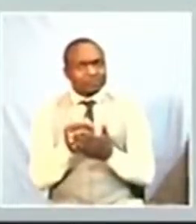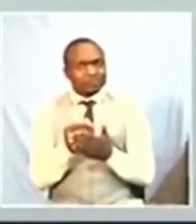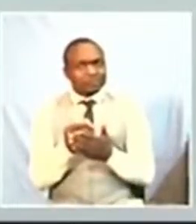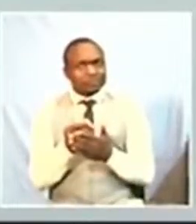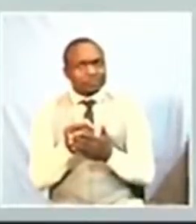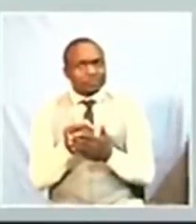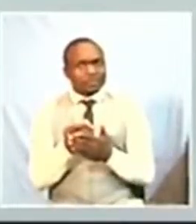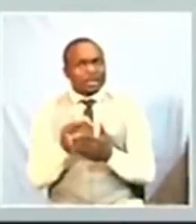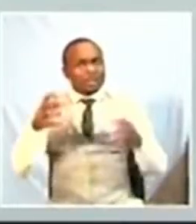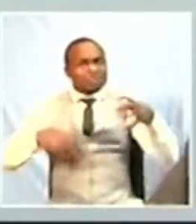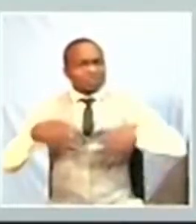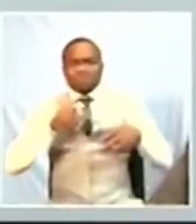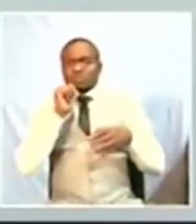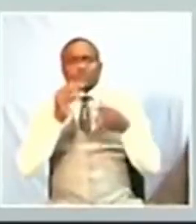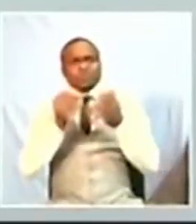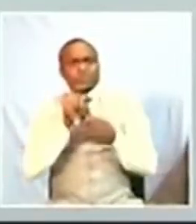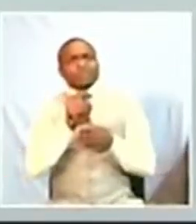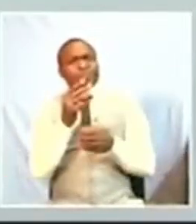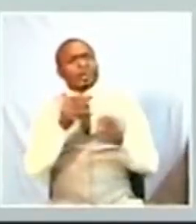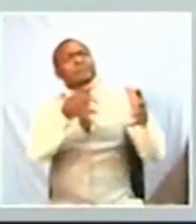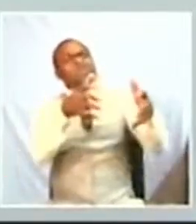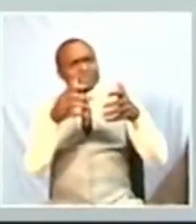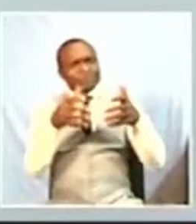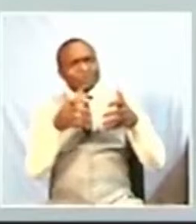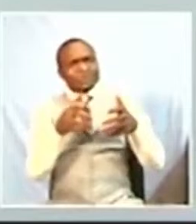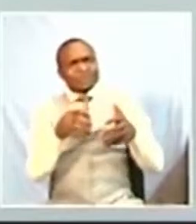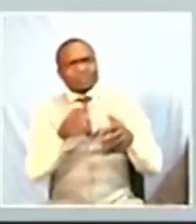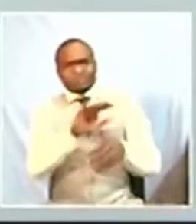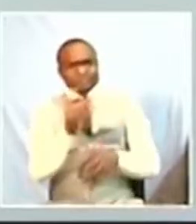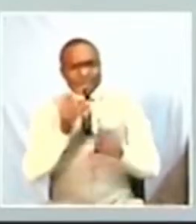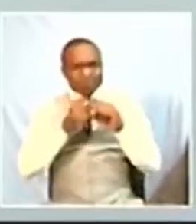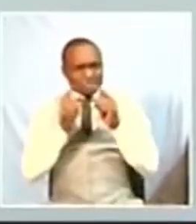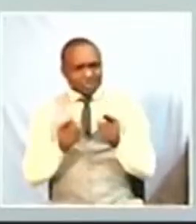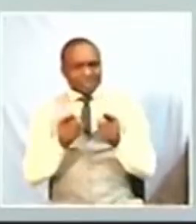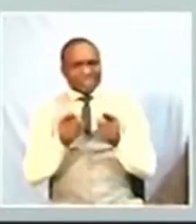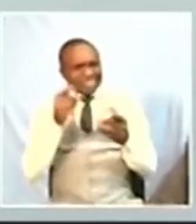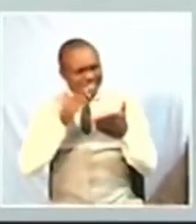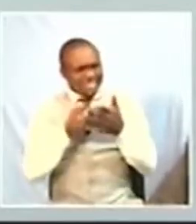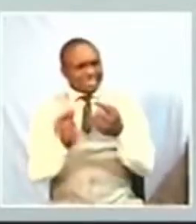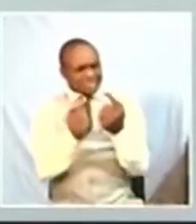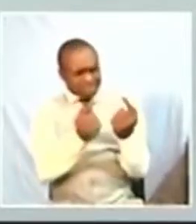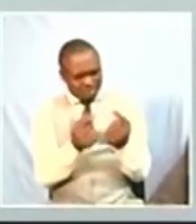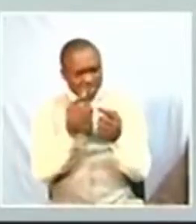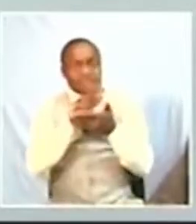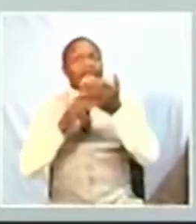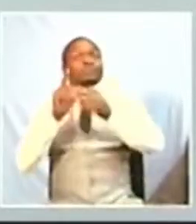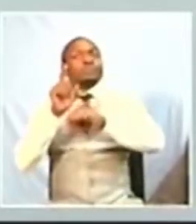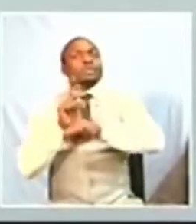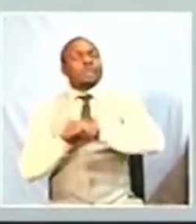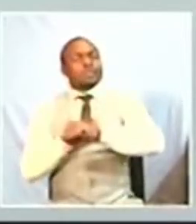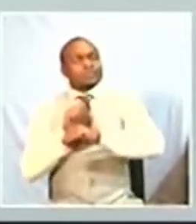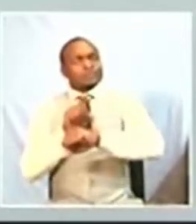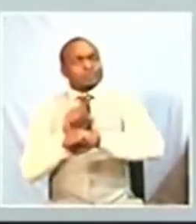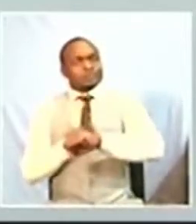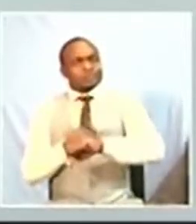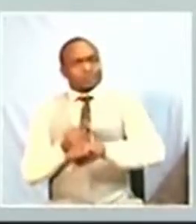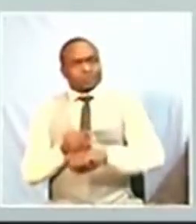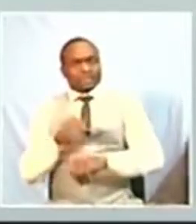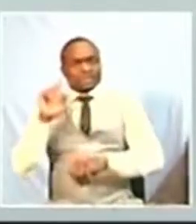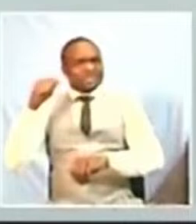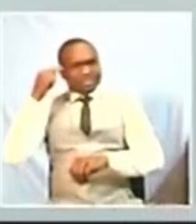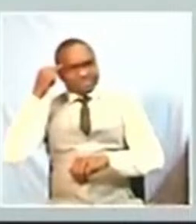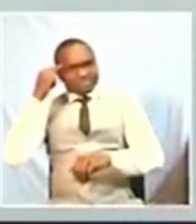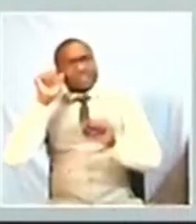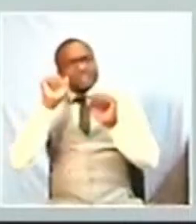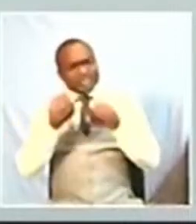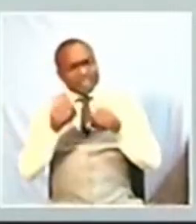We have complained, we don't want that money to be mopped. But in such circumstances, sometimes the government can